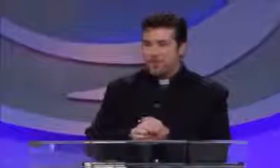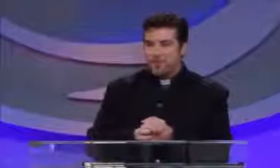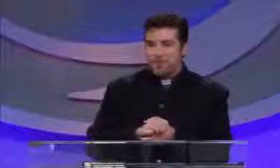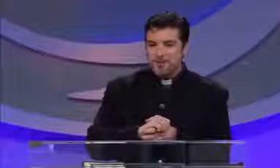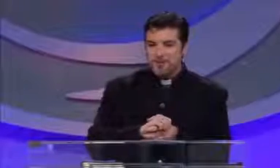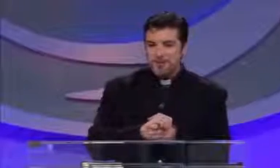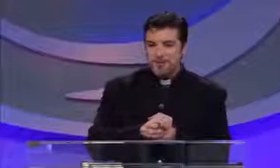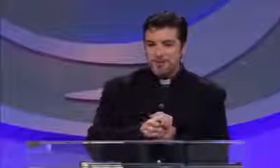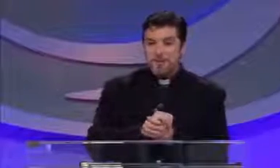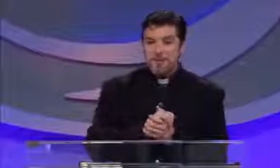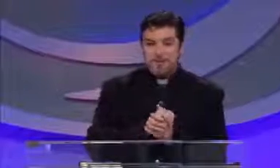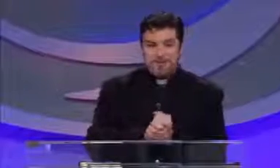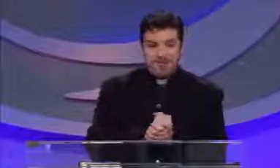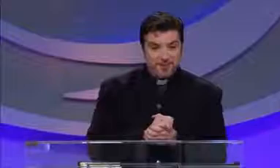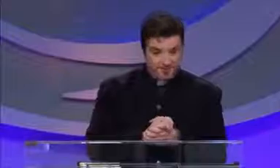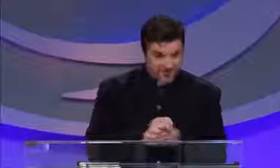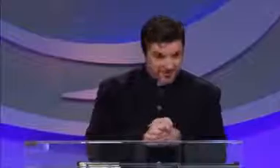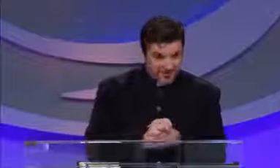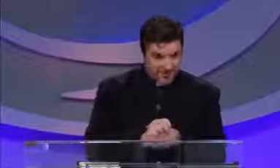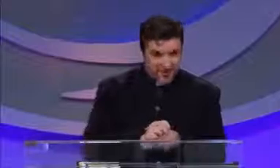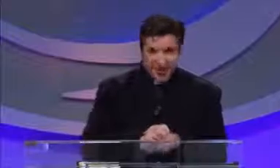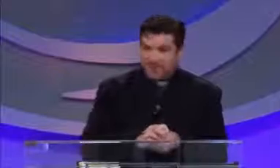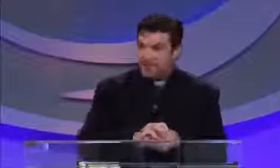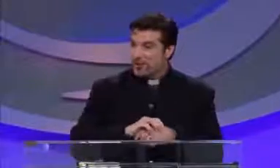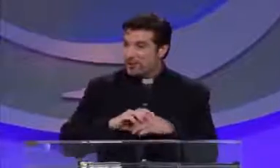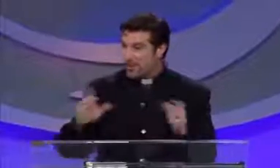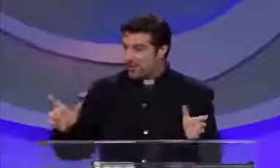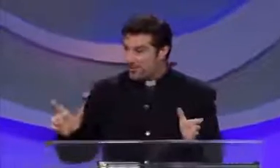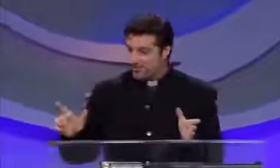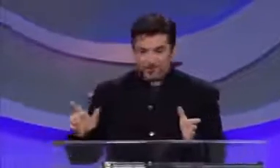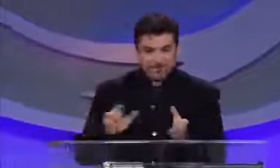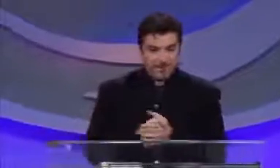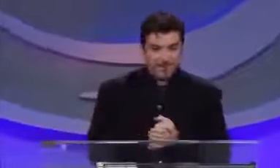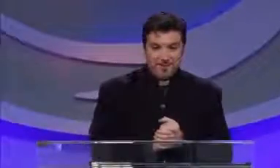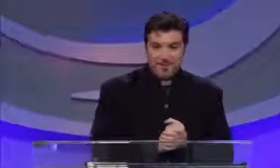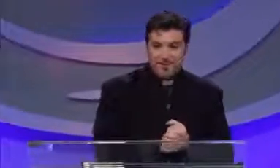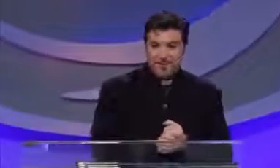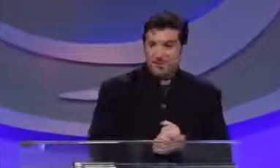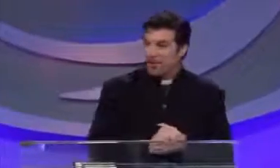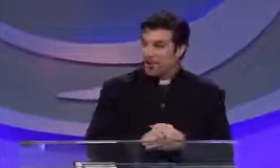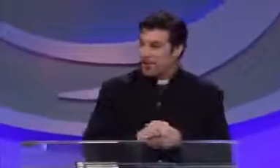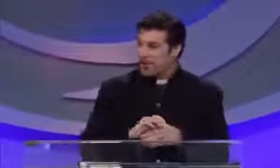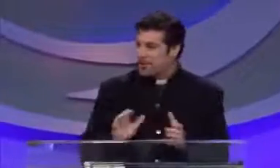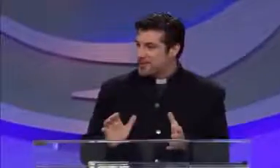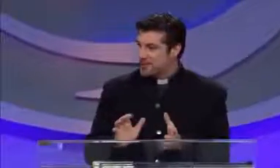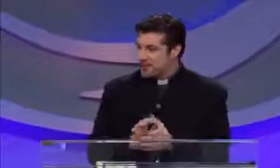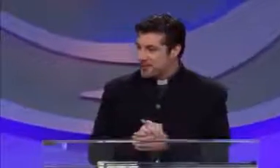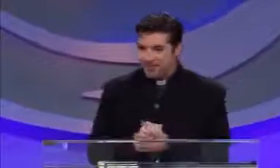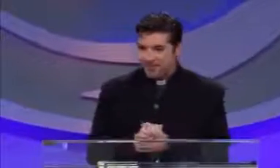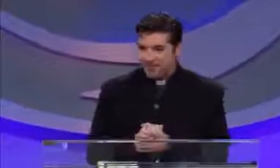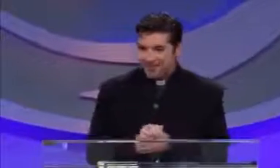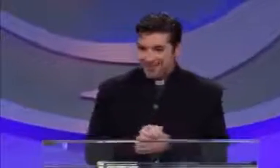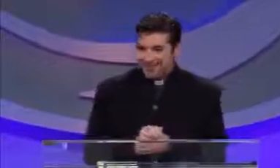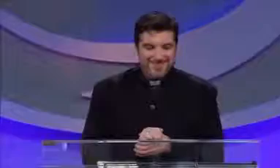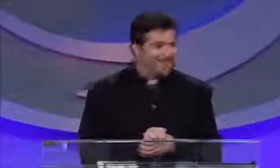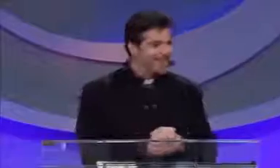to Kenneth Copeland Ministries Ministers Conference." And I told him about you. I told him all your crazy